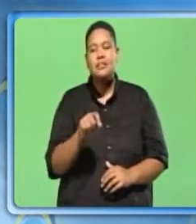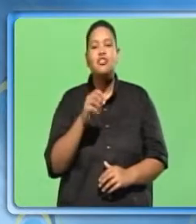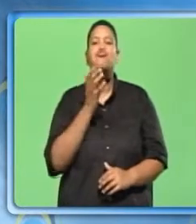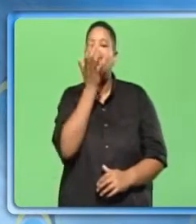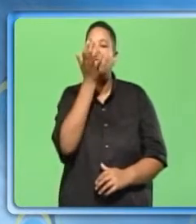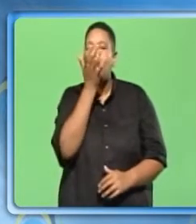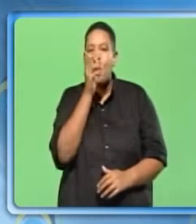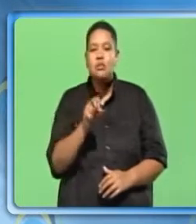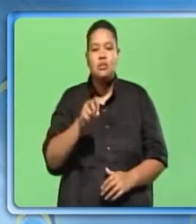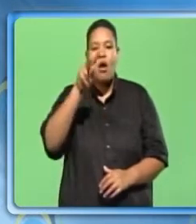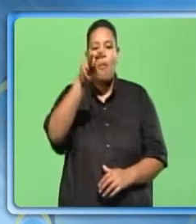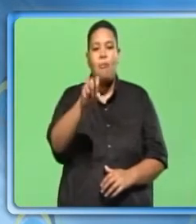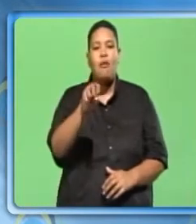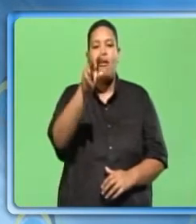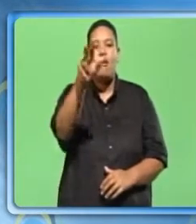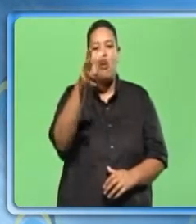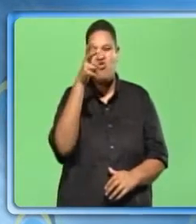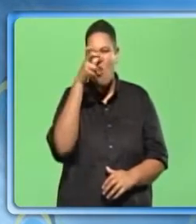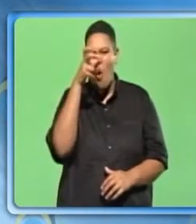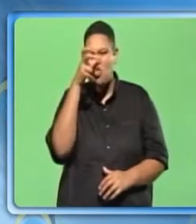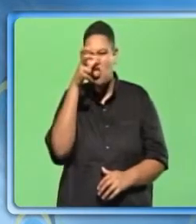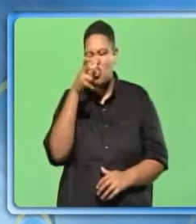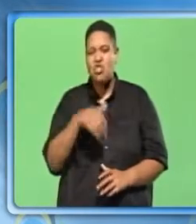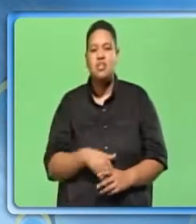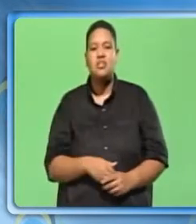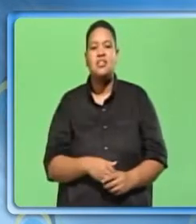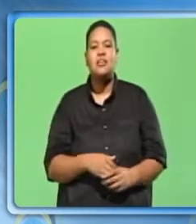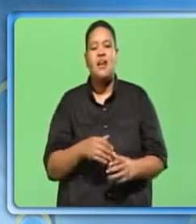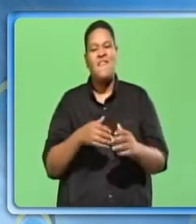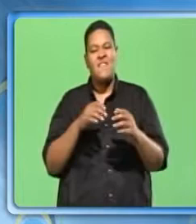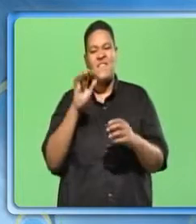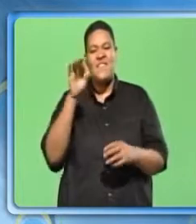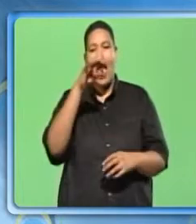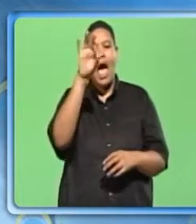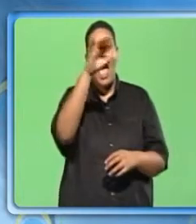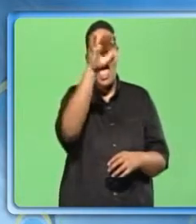grasshoppers, cockroaches, flies,